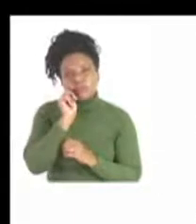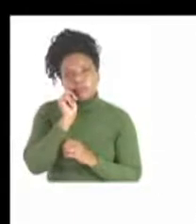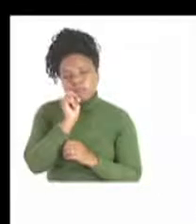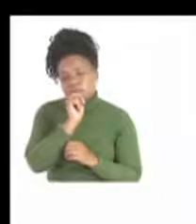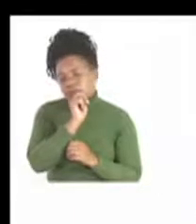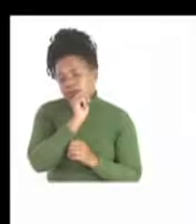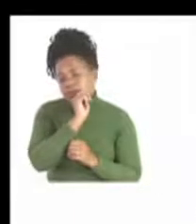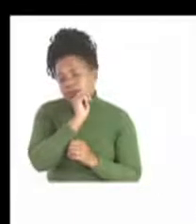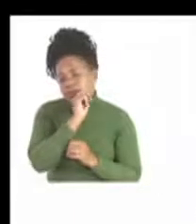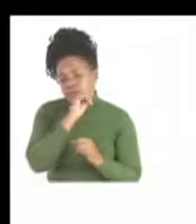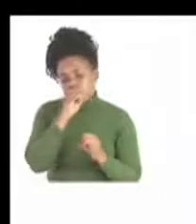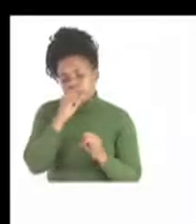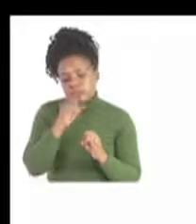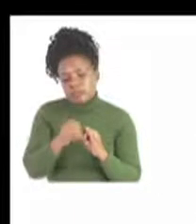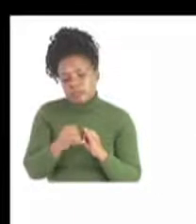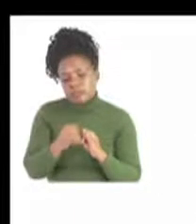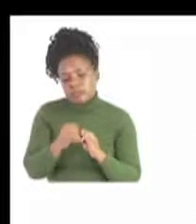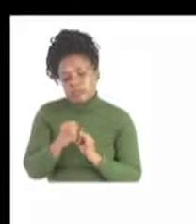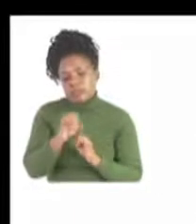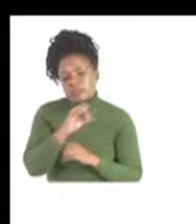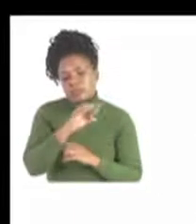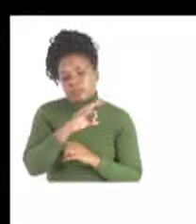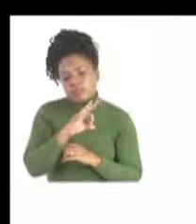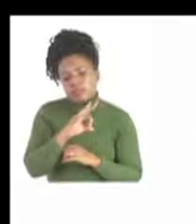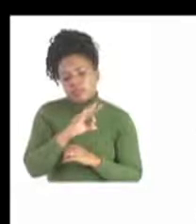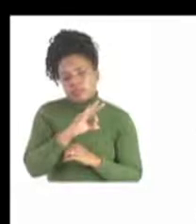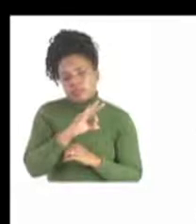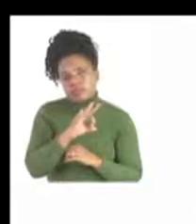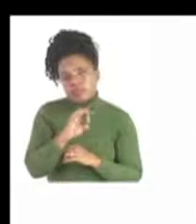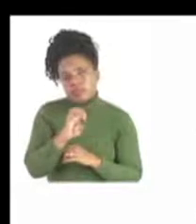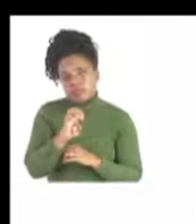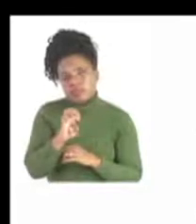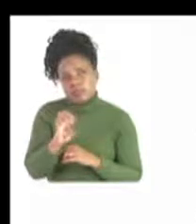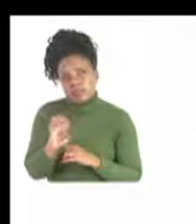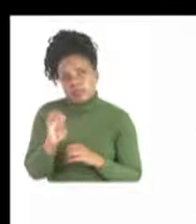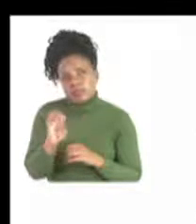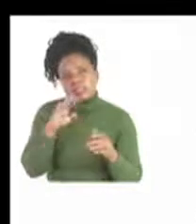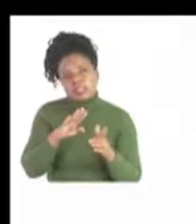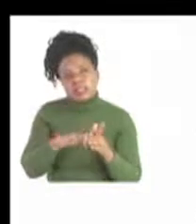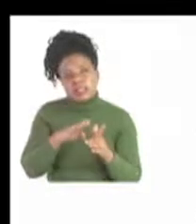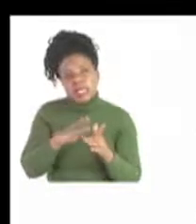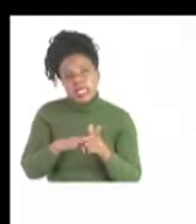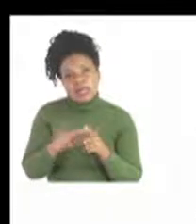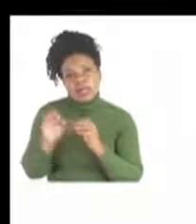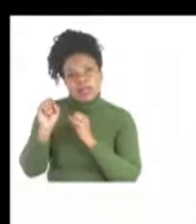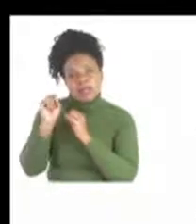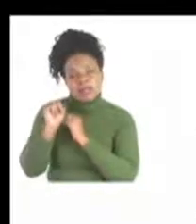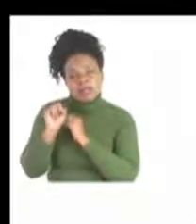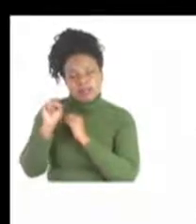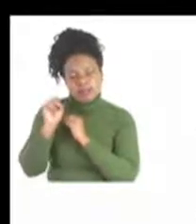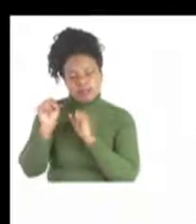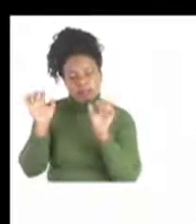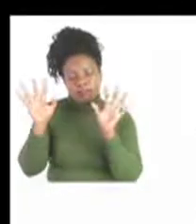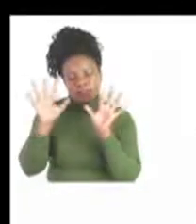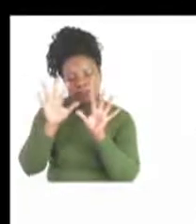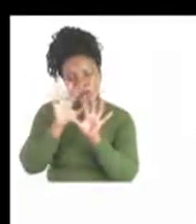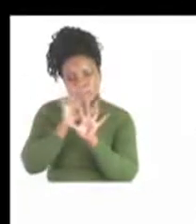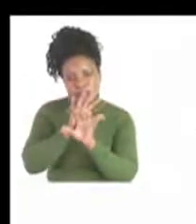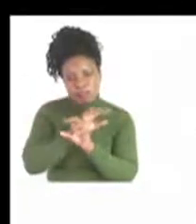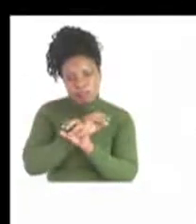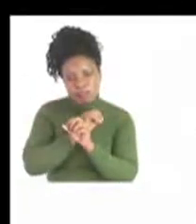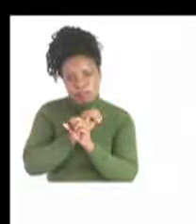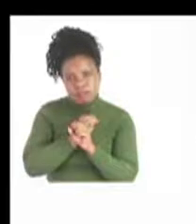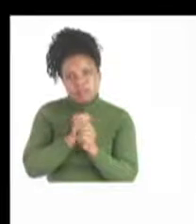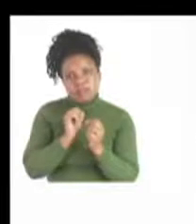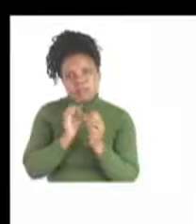or FE. The Christmas thieves. It was Christmas Eve and Santa and all his elves